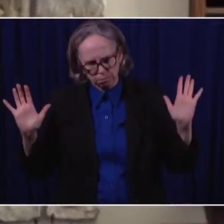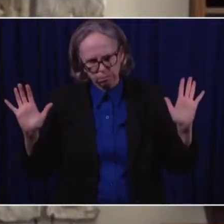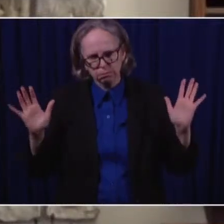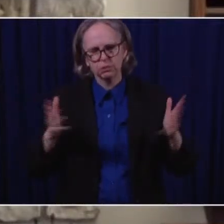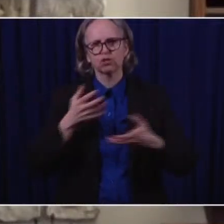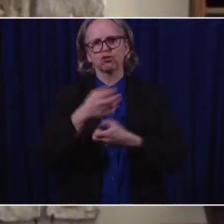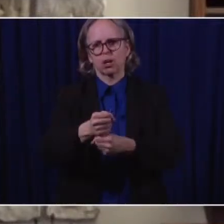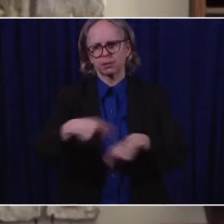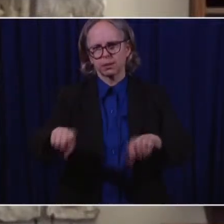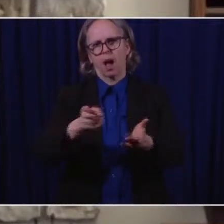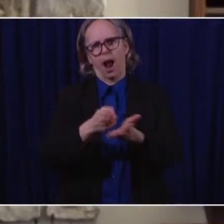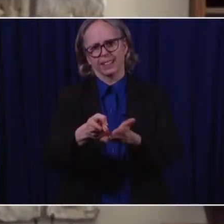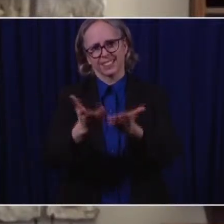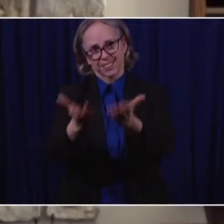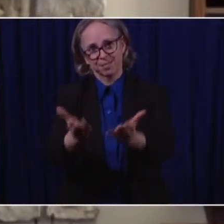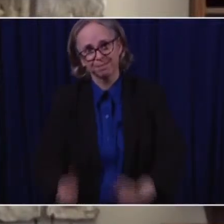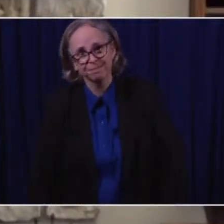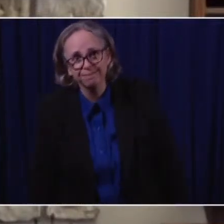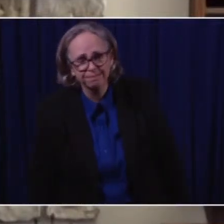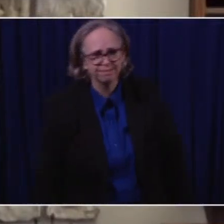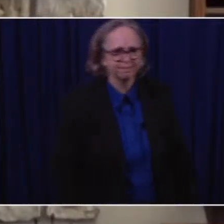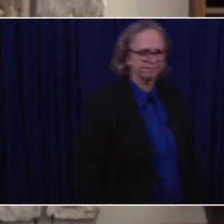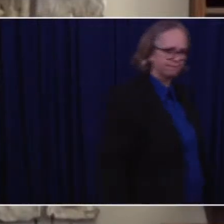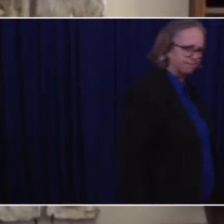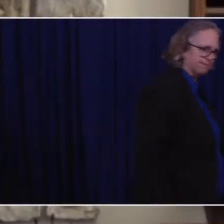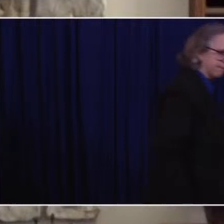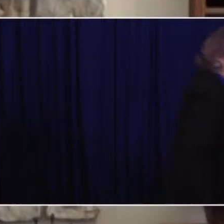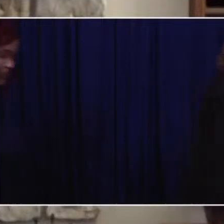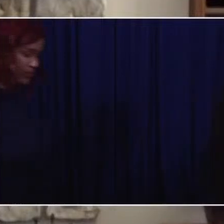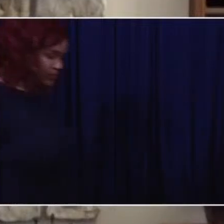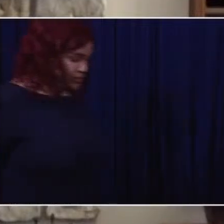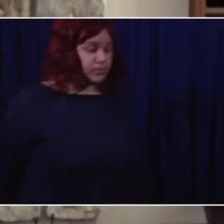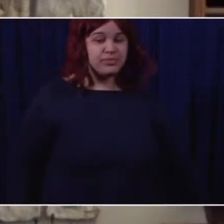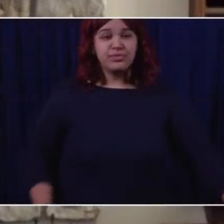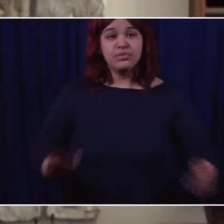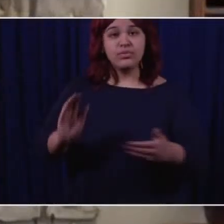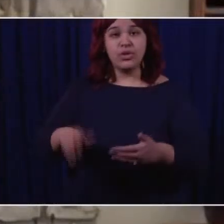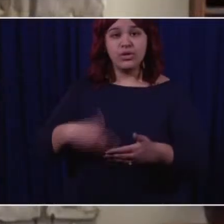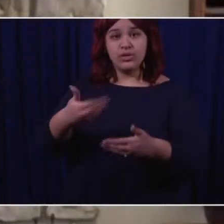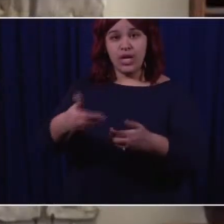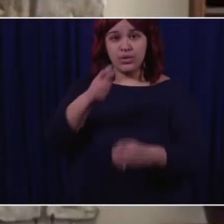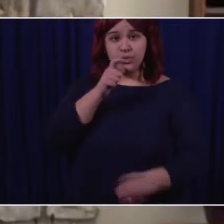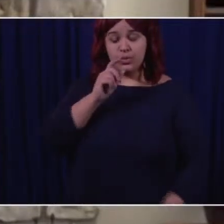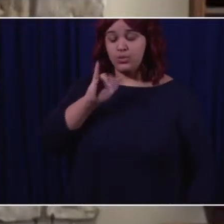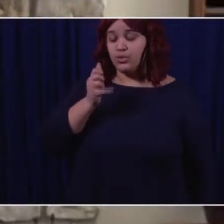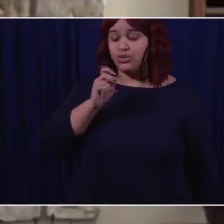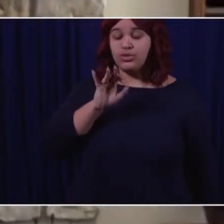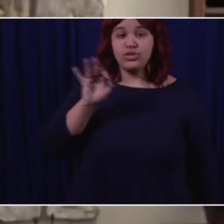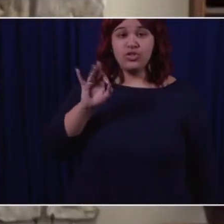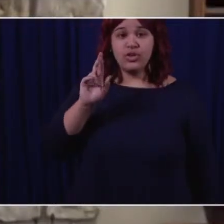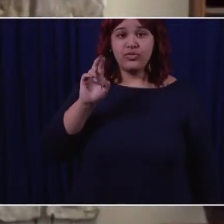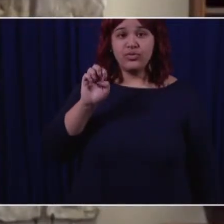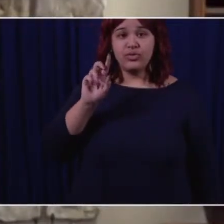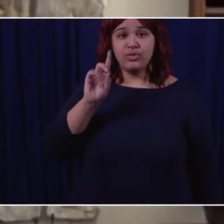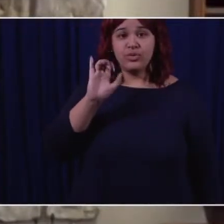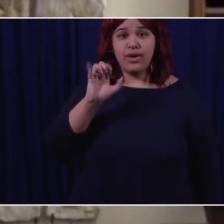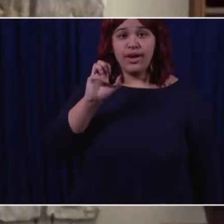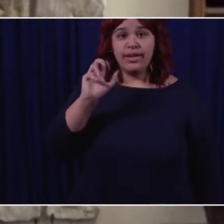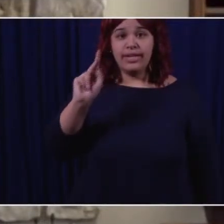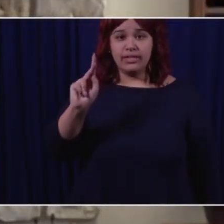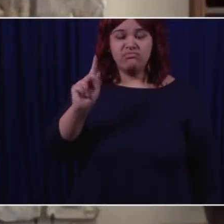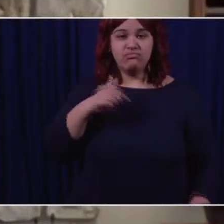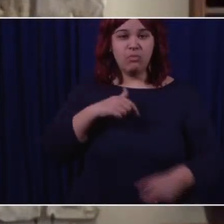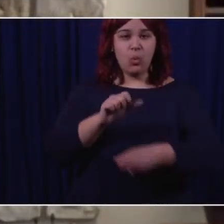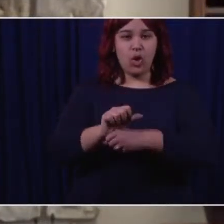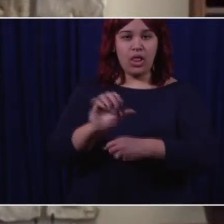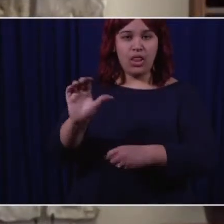Next question is from Jeff Reddick at WSYX in Columbus. Hey, Jeff. Afternoon, Governor. On